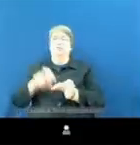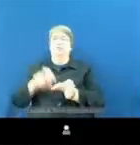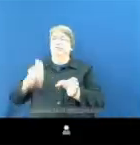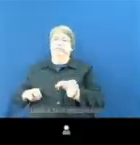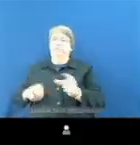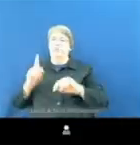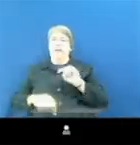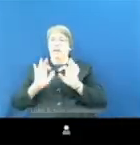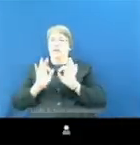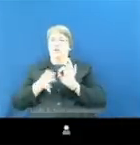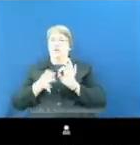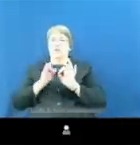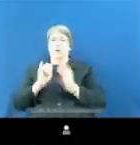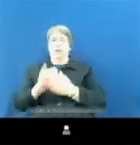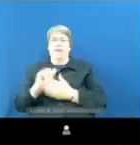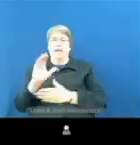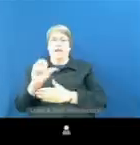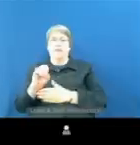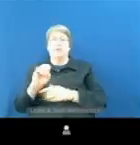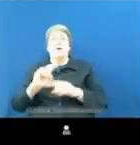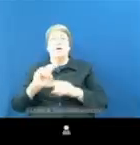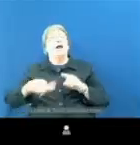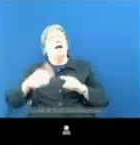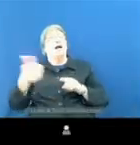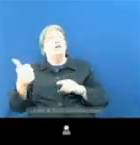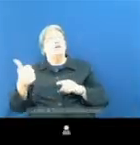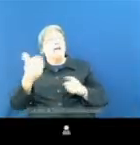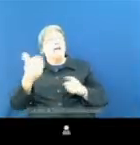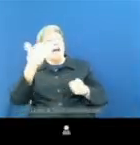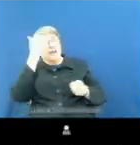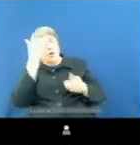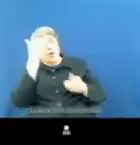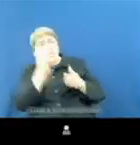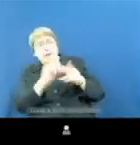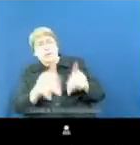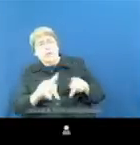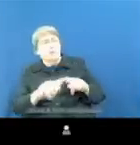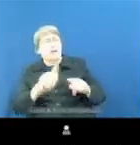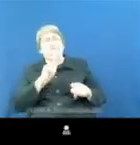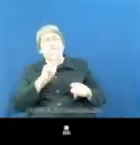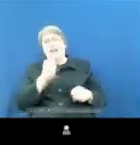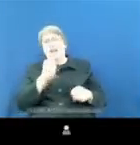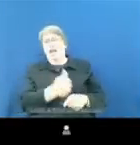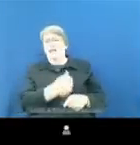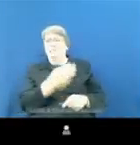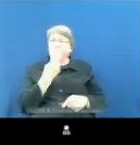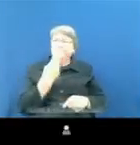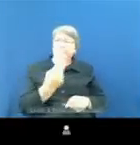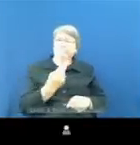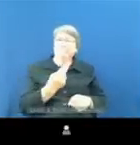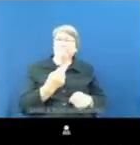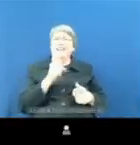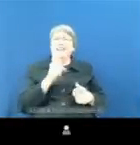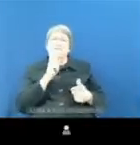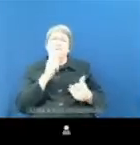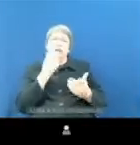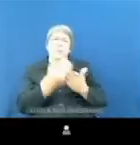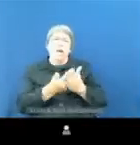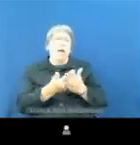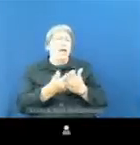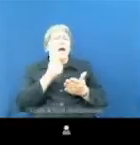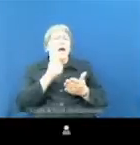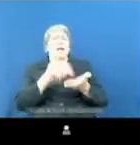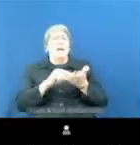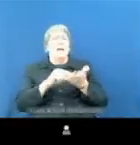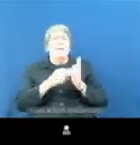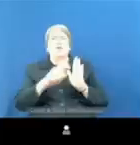other kinds of conflicts where if you know the person but not reasonably well, then you don't have to decline the case, but